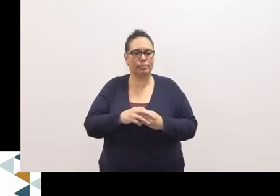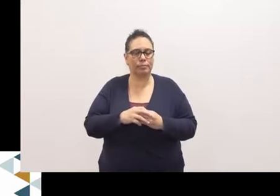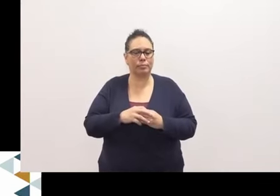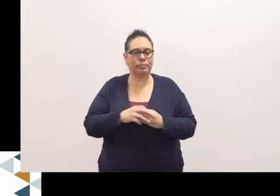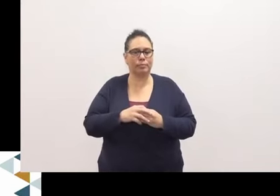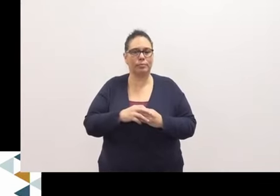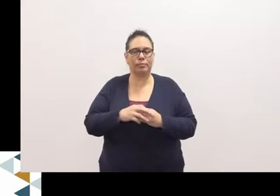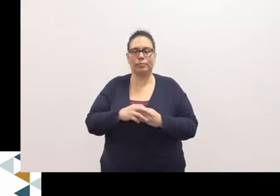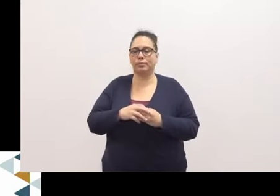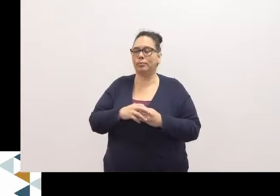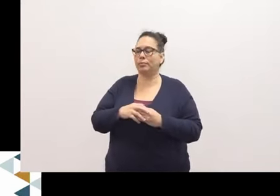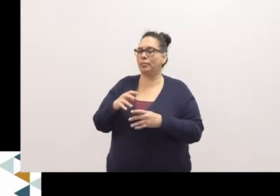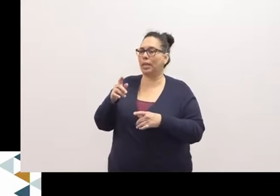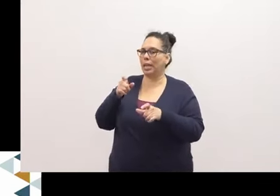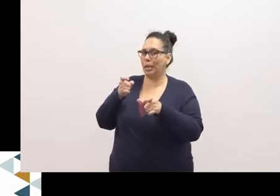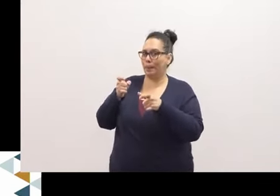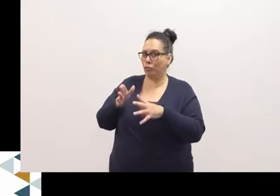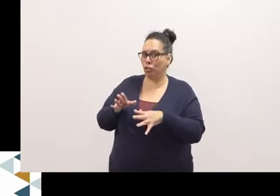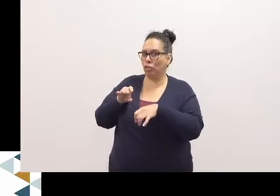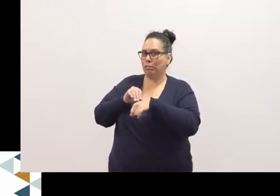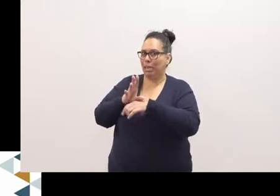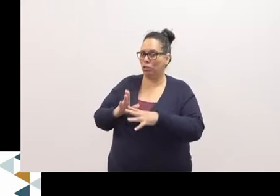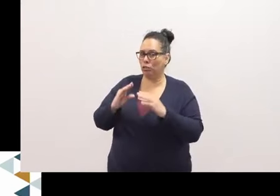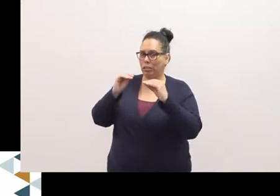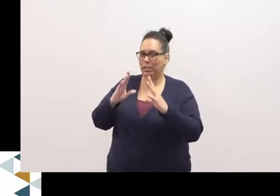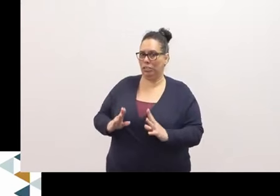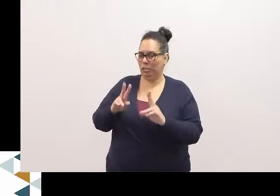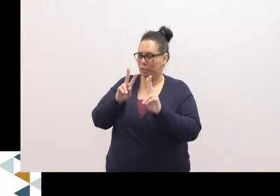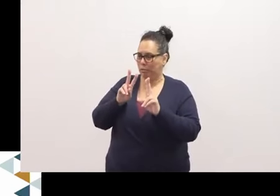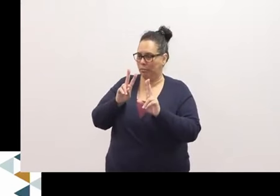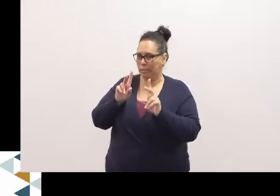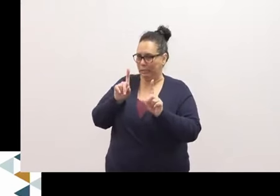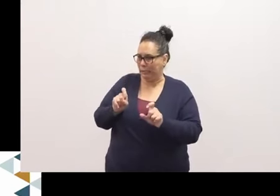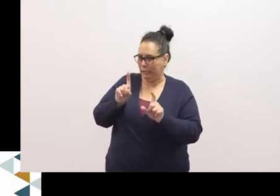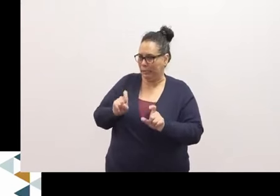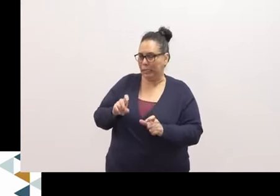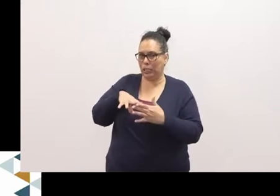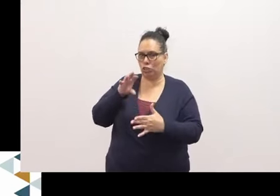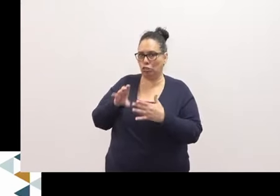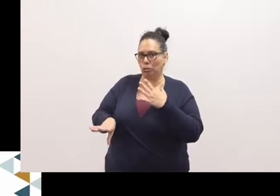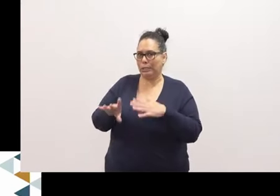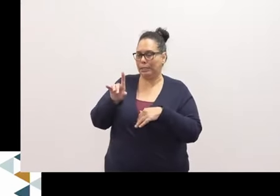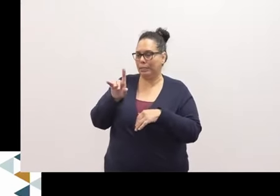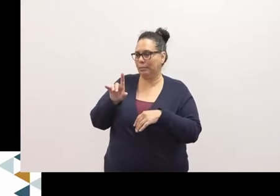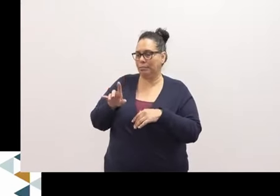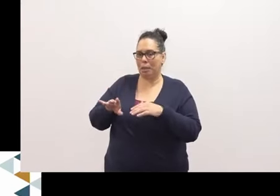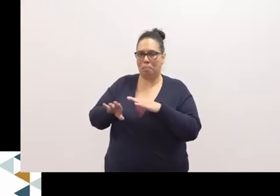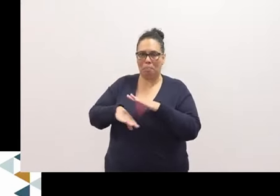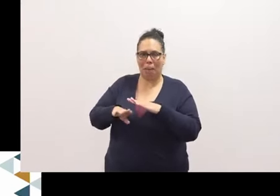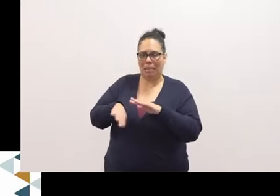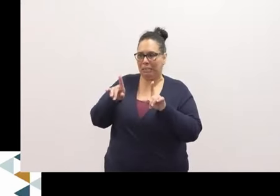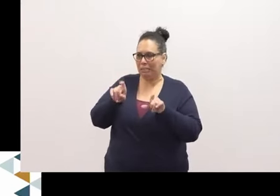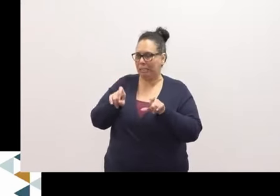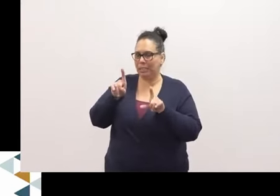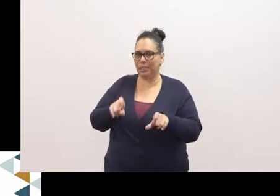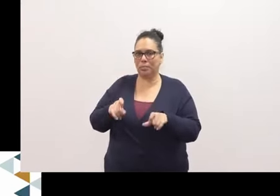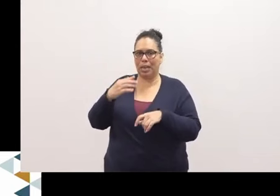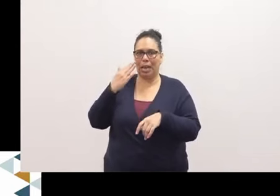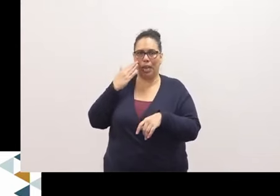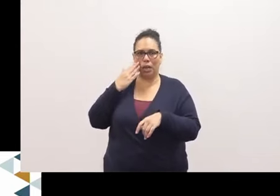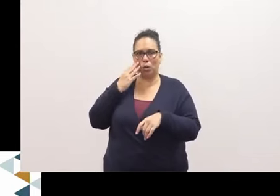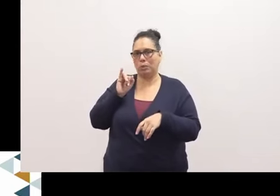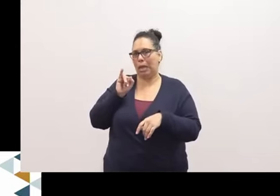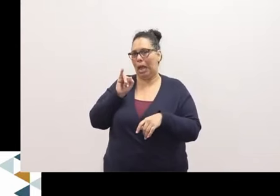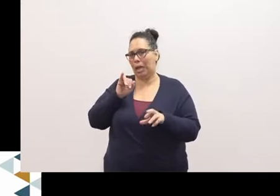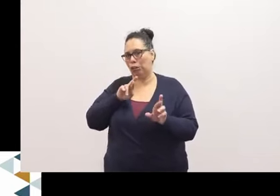The counselors and the administrators, as well as the teachers, assess what students need based on assessments. And one thing that I know we covered here was iReady, but